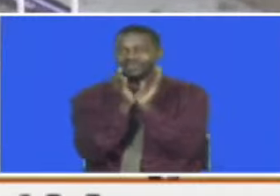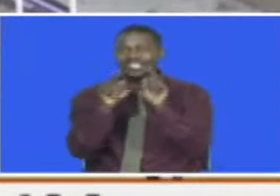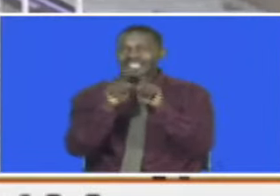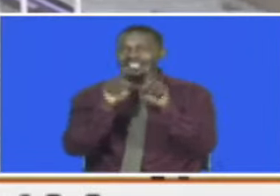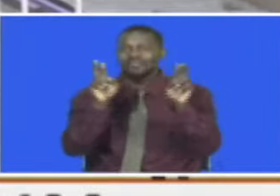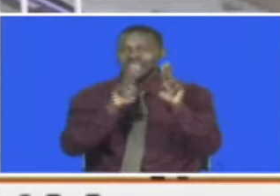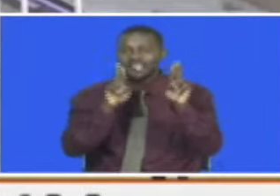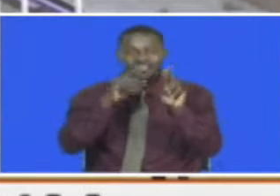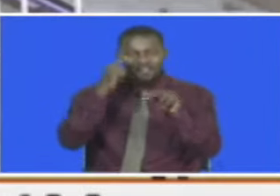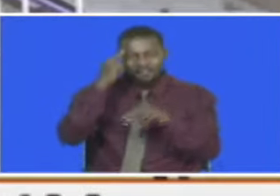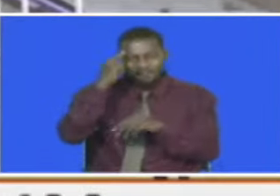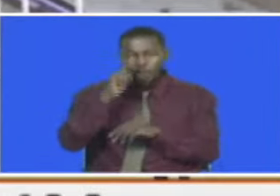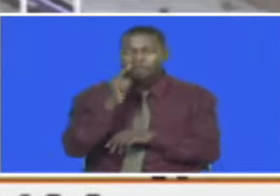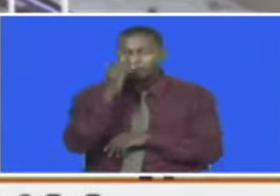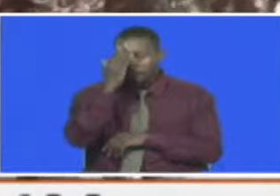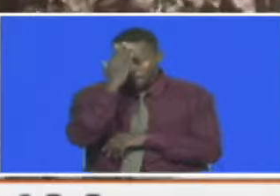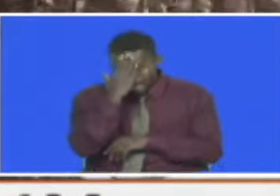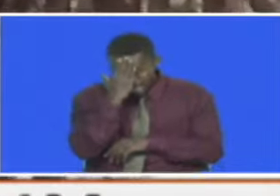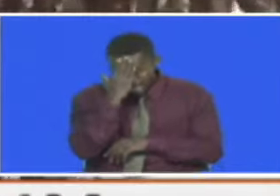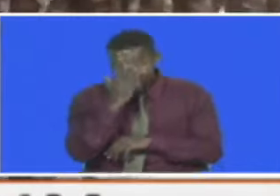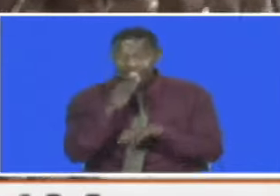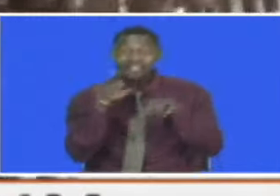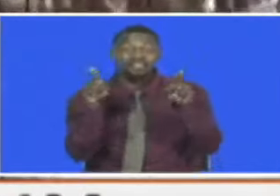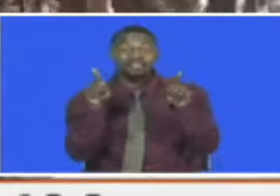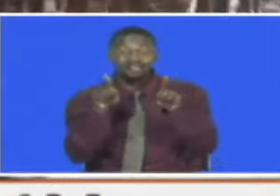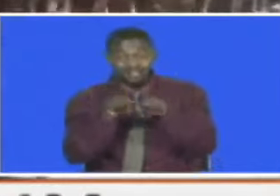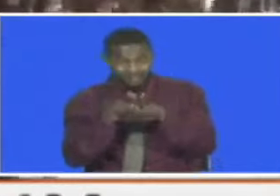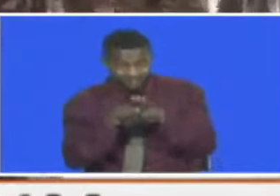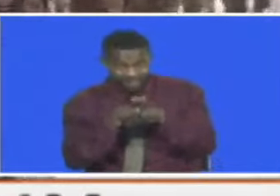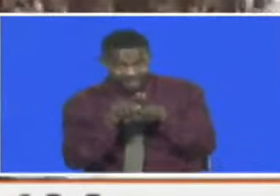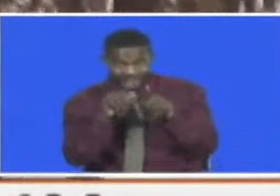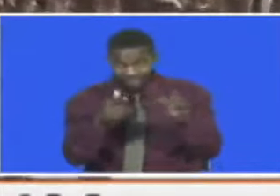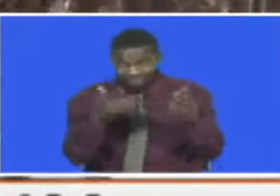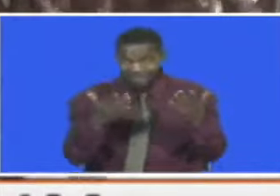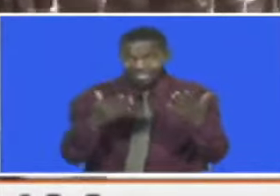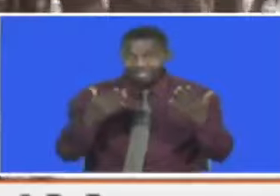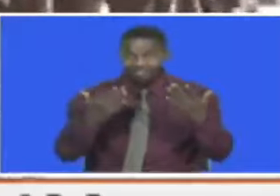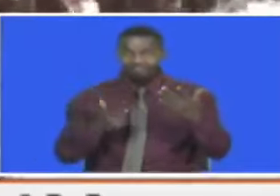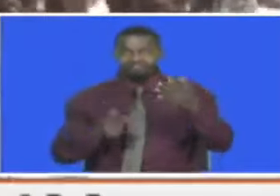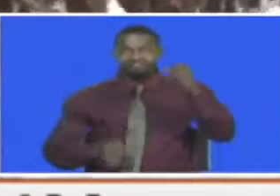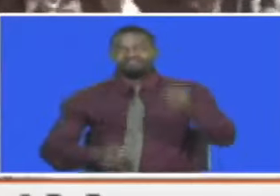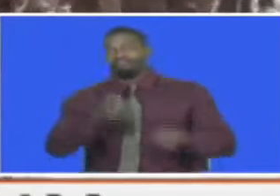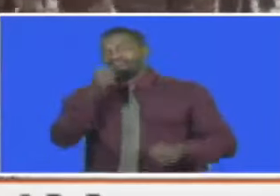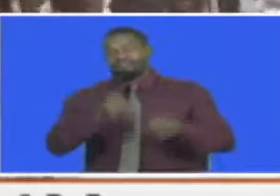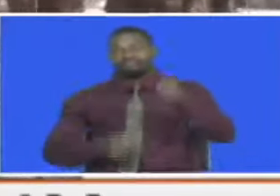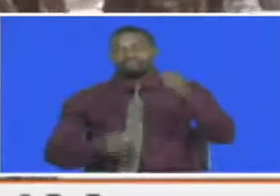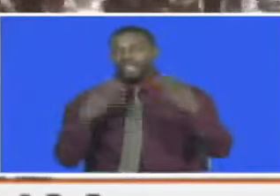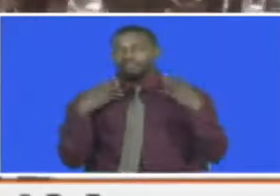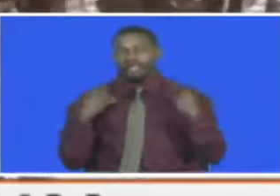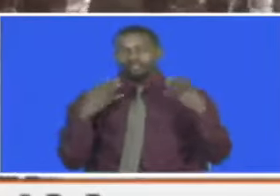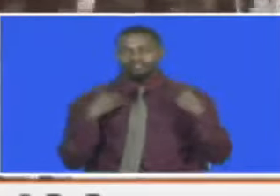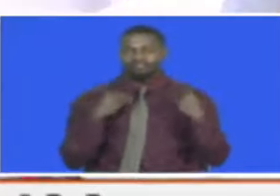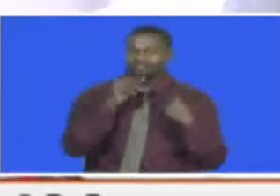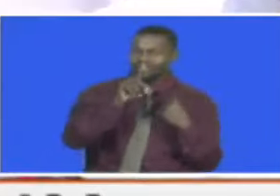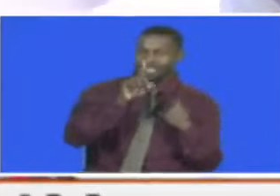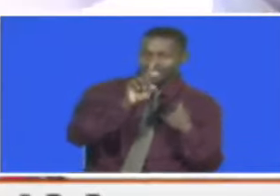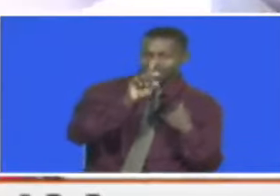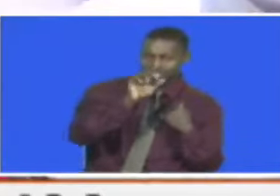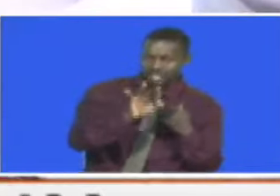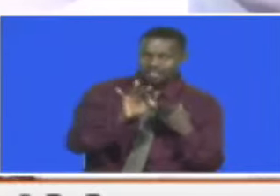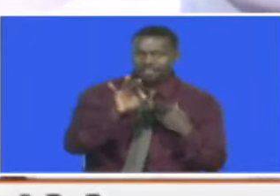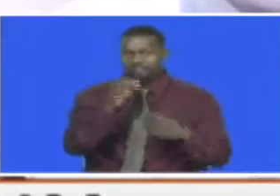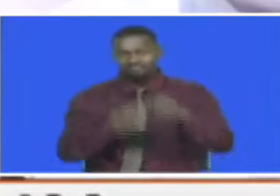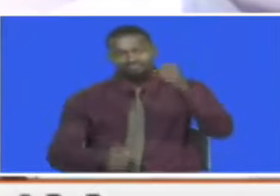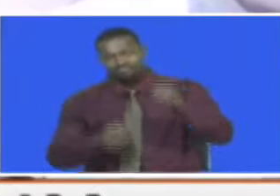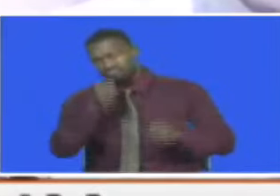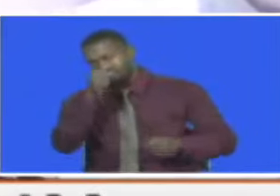ready. We have just also undertaken the dress rehearsal by the Kenya Defense Forces, presided over by the